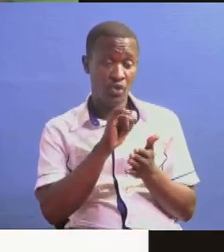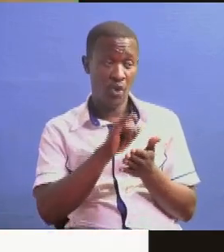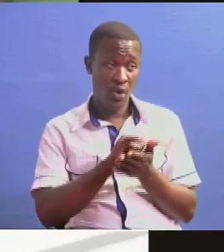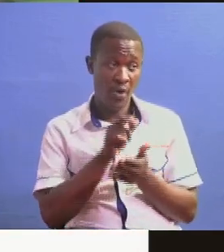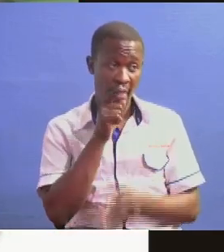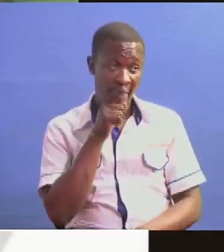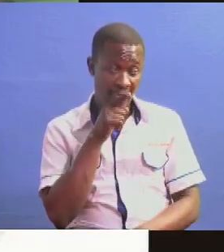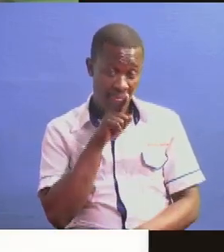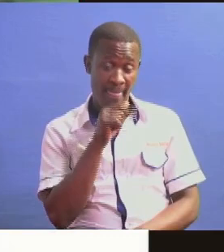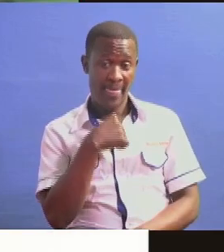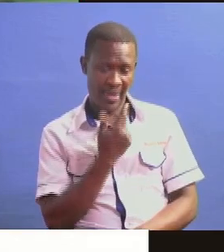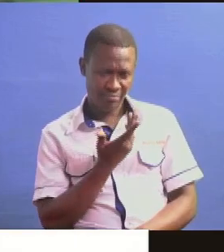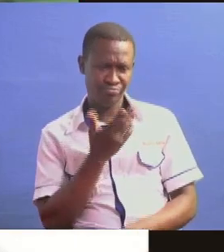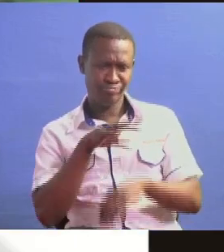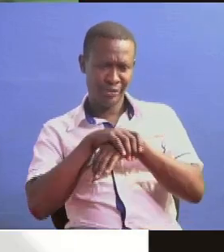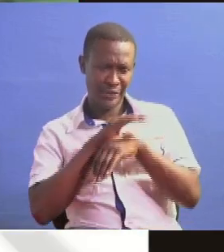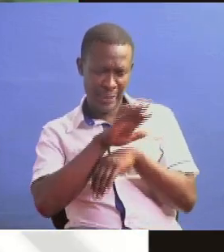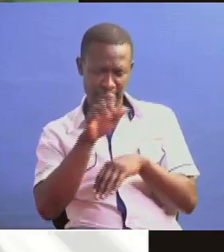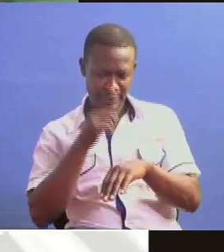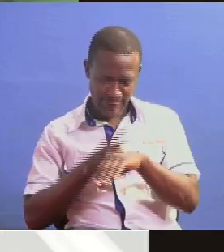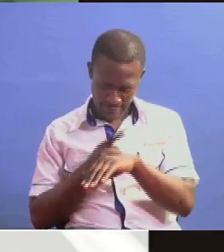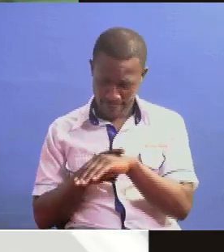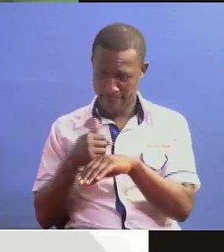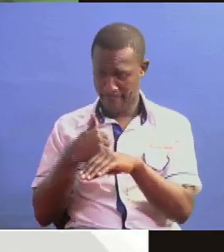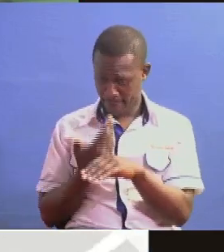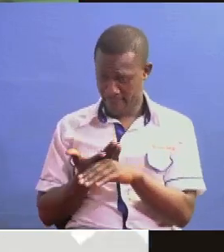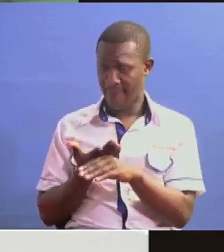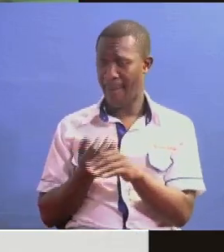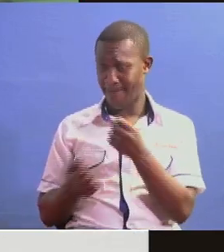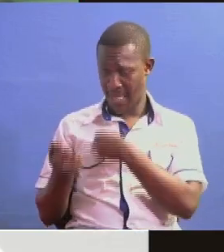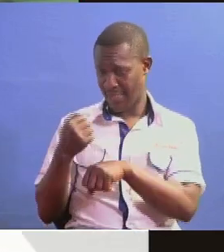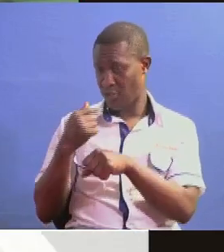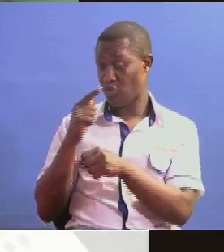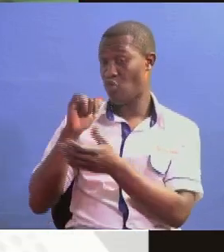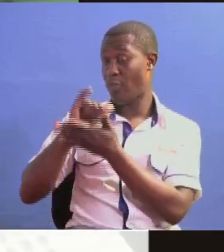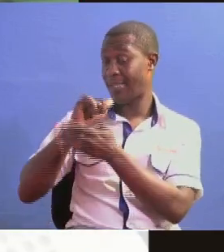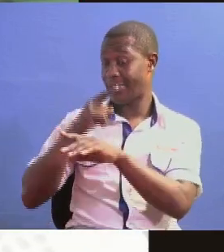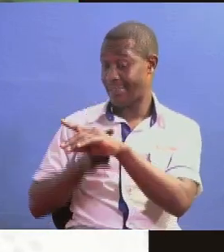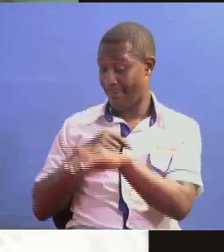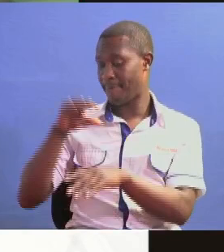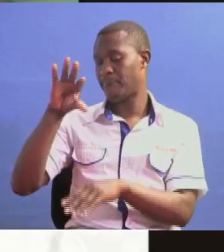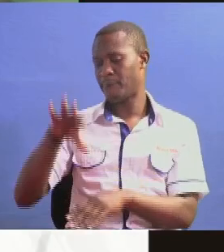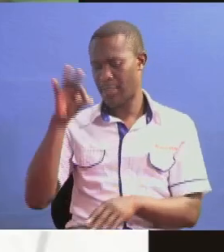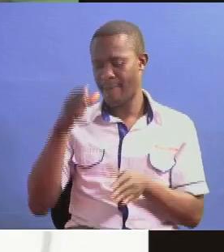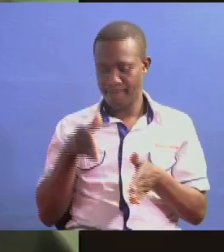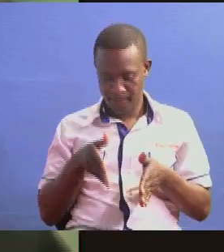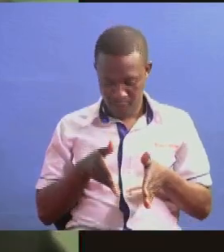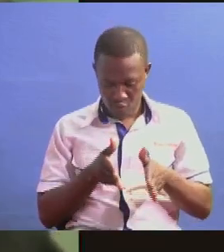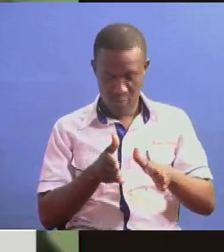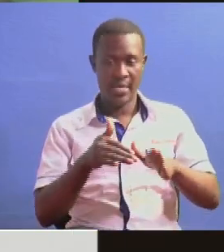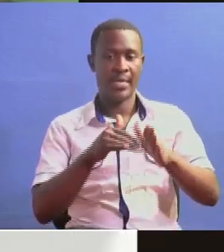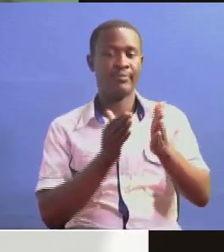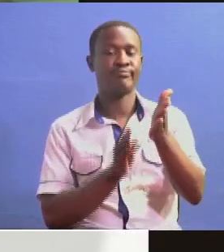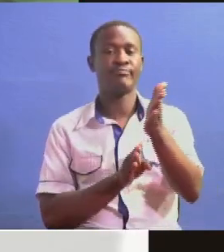they can discover their talents, they discover their abilities, so that they choose a certain pathway in senior